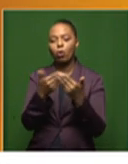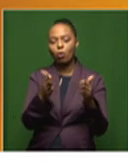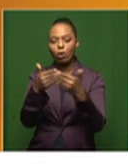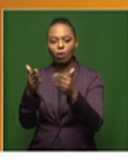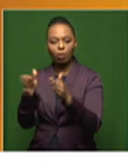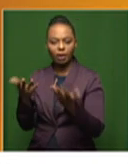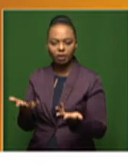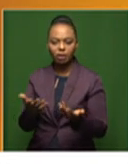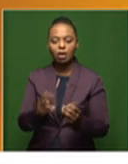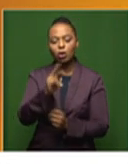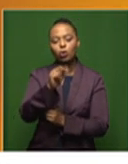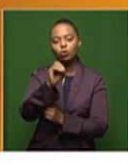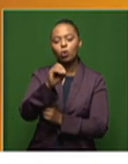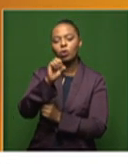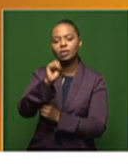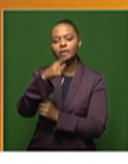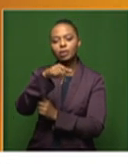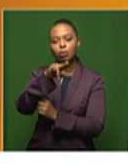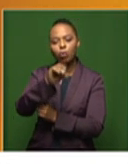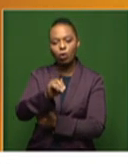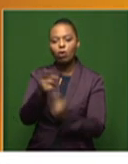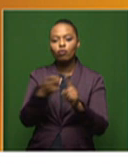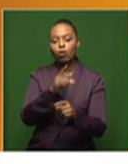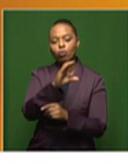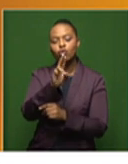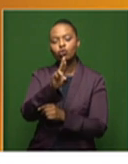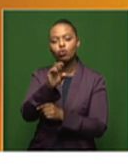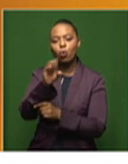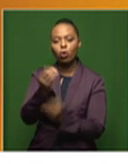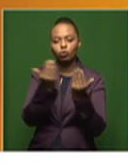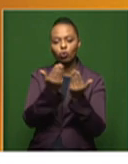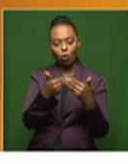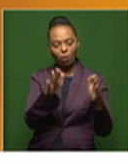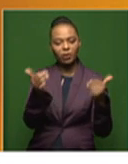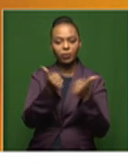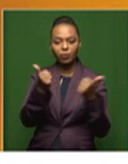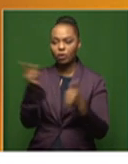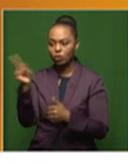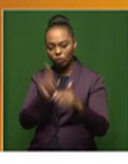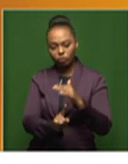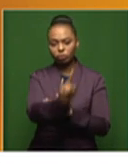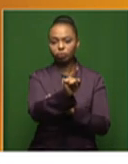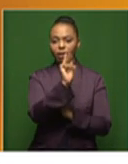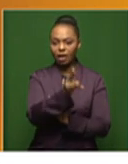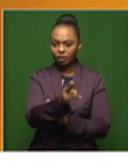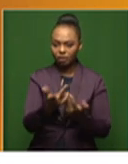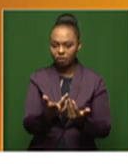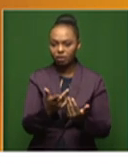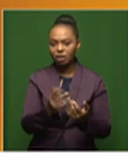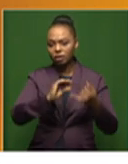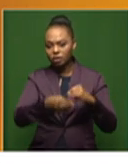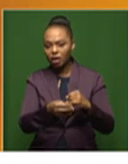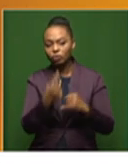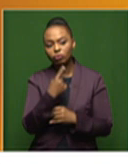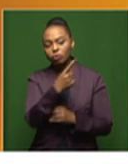from one of the Kiro schools in Gauteng. What's the way forward for you? Are you going to go on another persuasion drive, trying to persuade